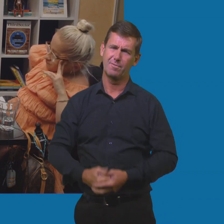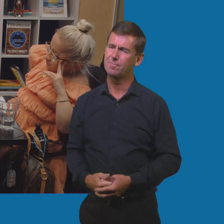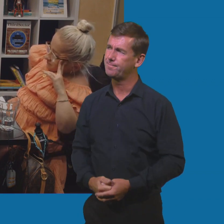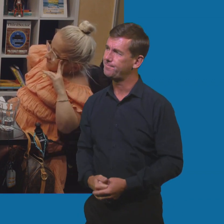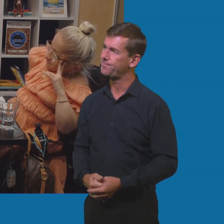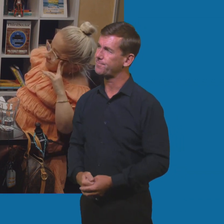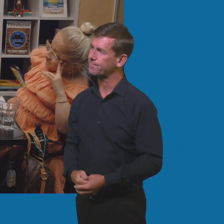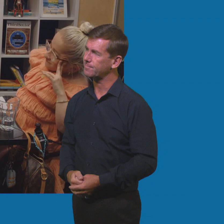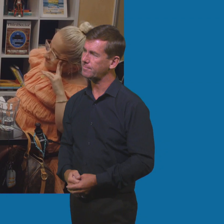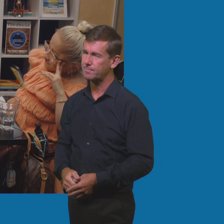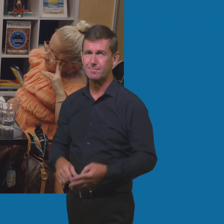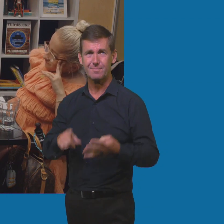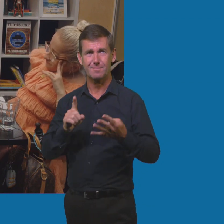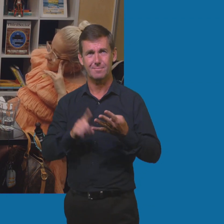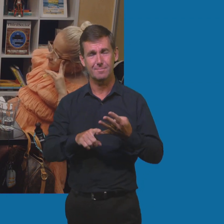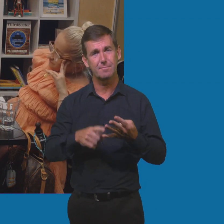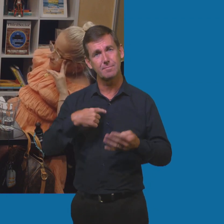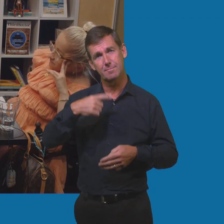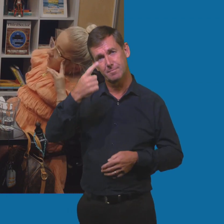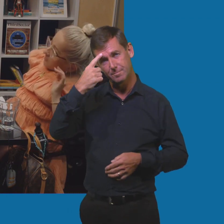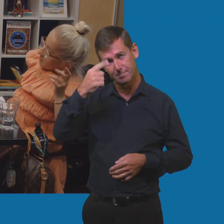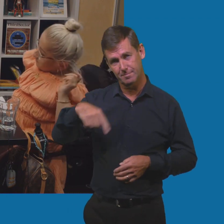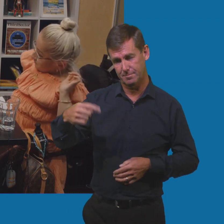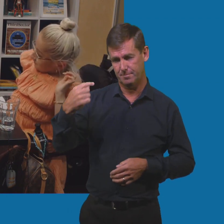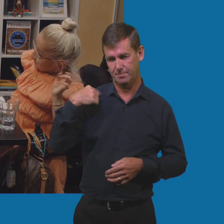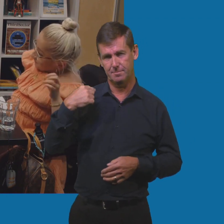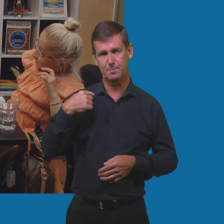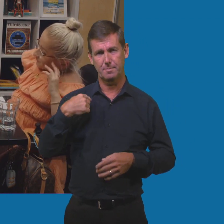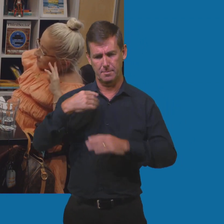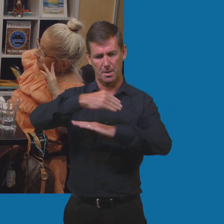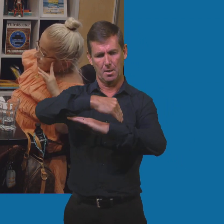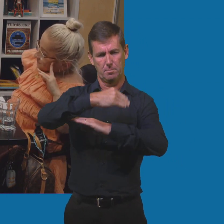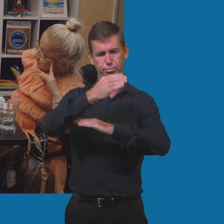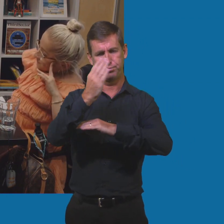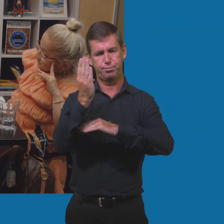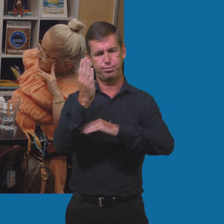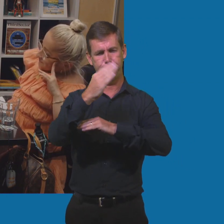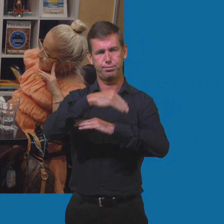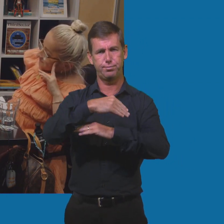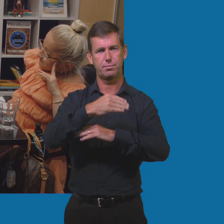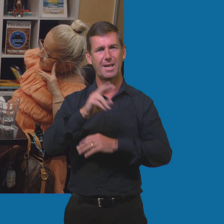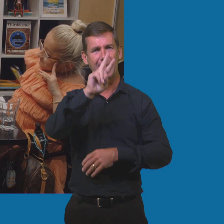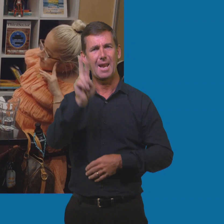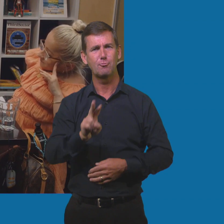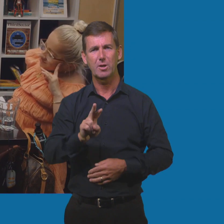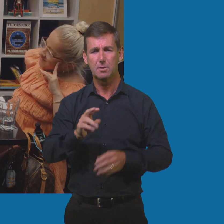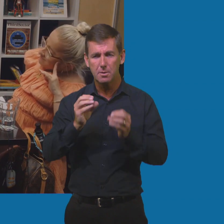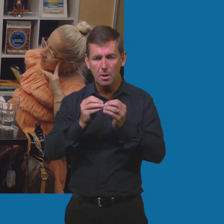after that, we're looking at powered tailgates. So what? A powered tailgate. So effectively the boot, a